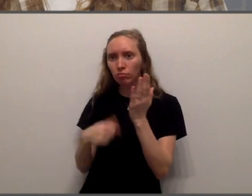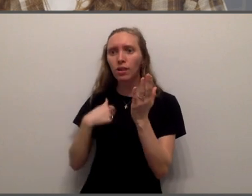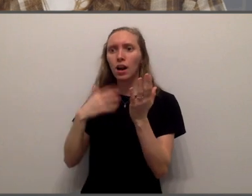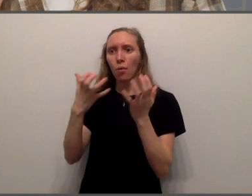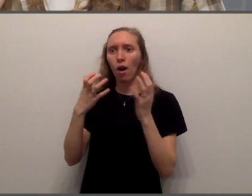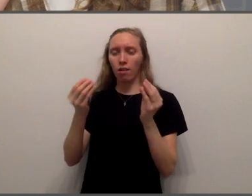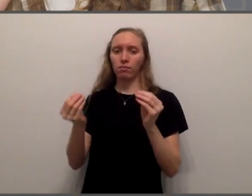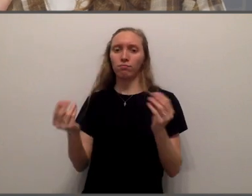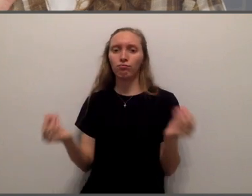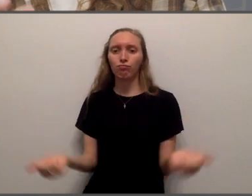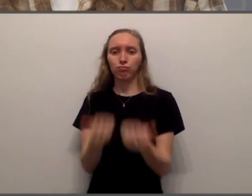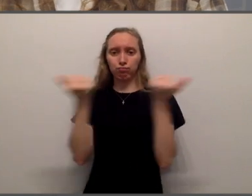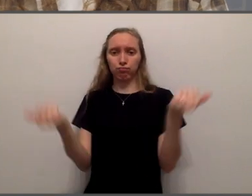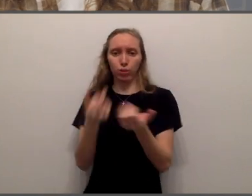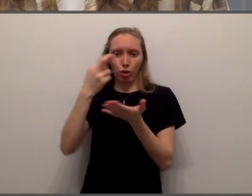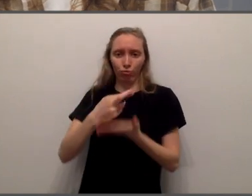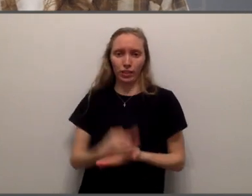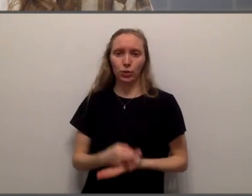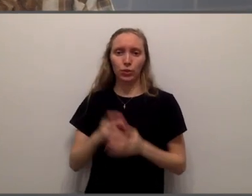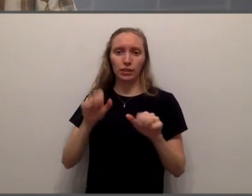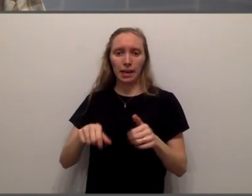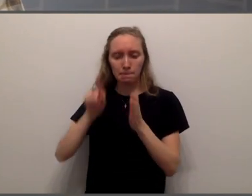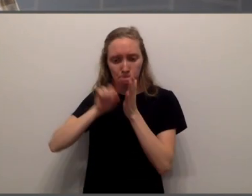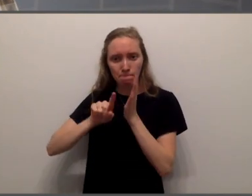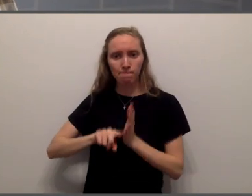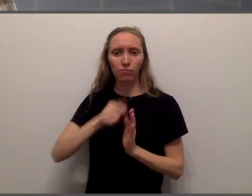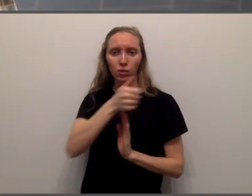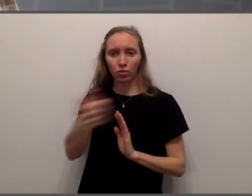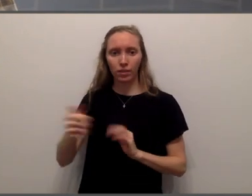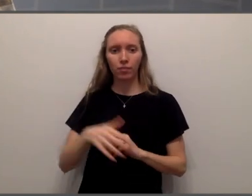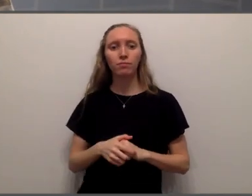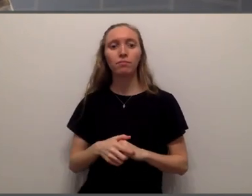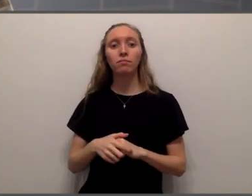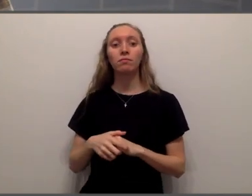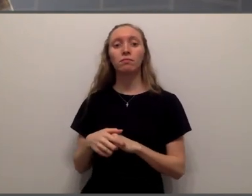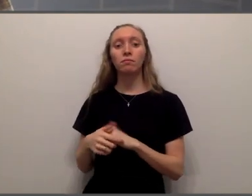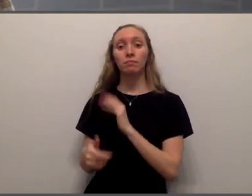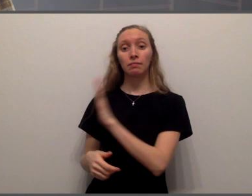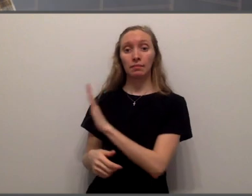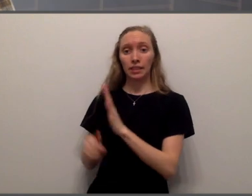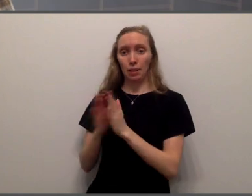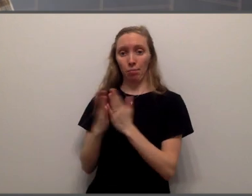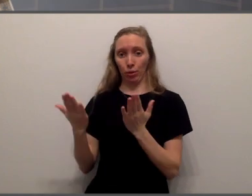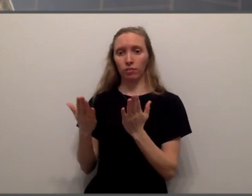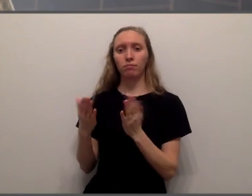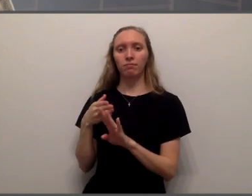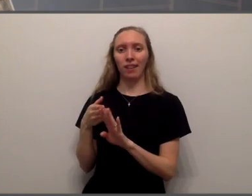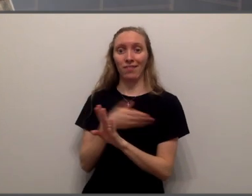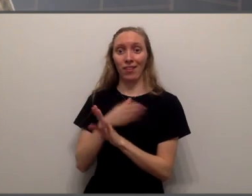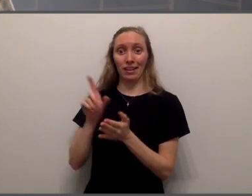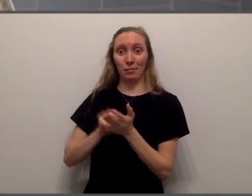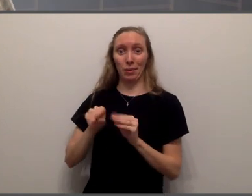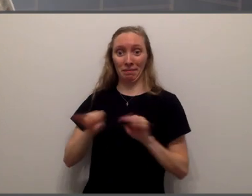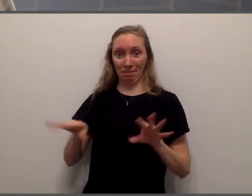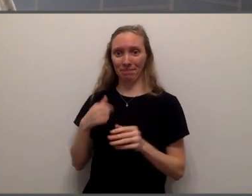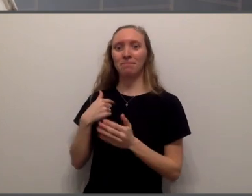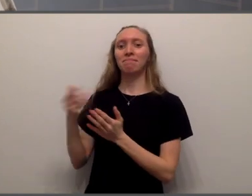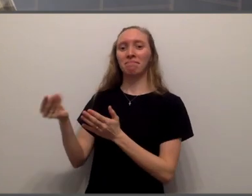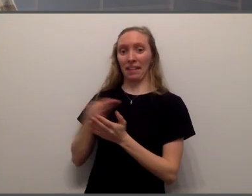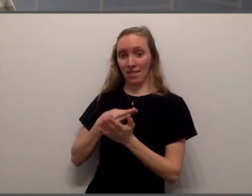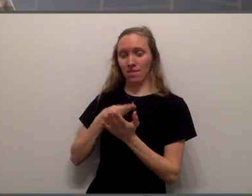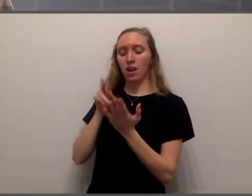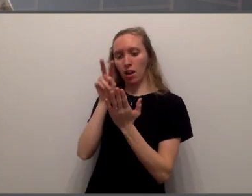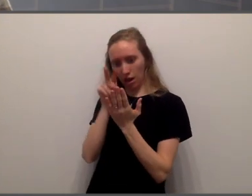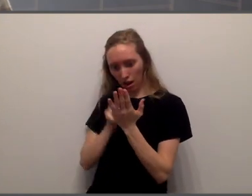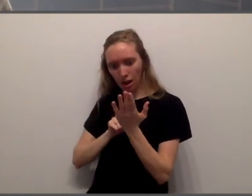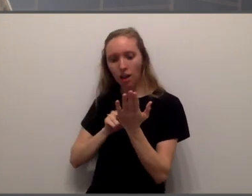throughout the series. But reading Dr. Hardwick's latest book, which I've had a chance to read an advanced copy, I think is going to be a great way of kind of